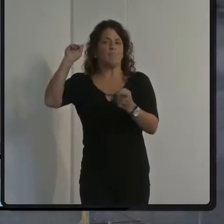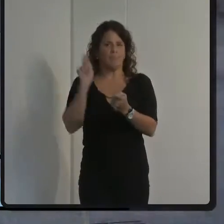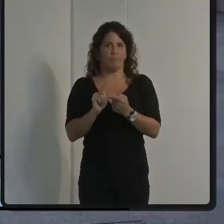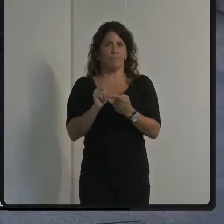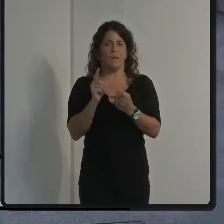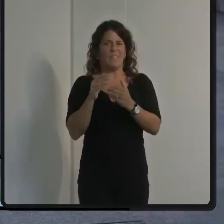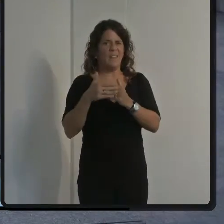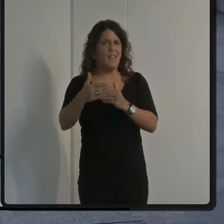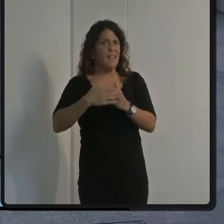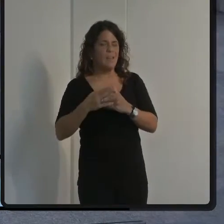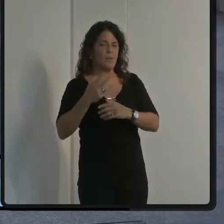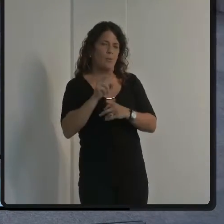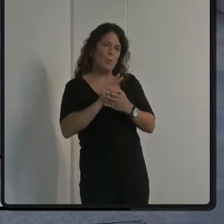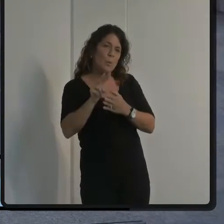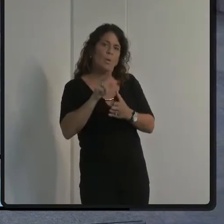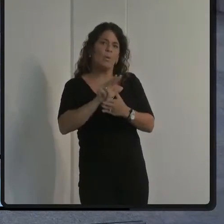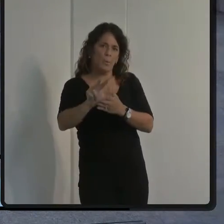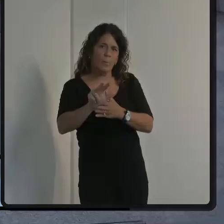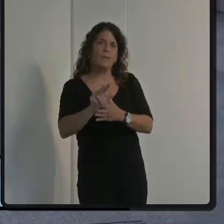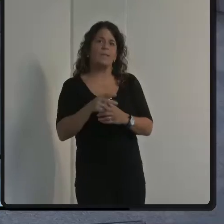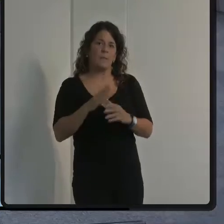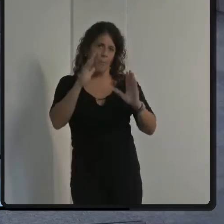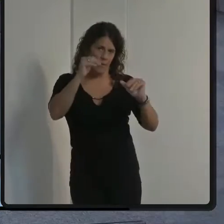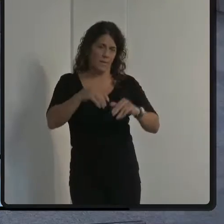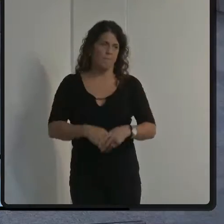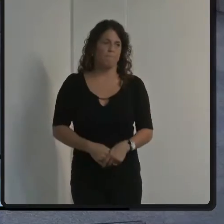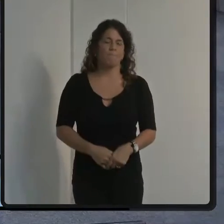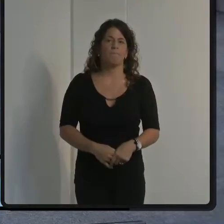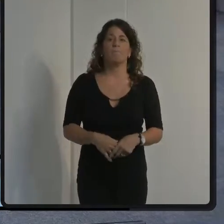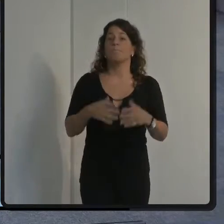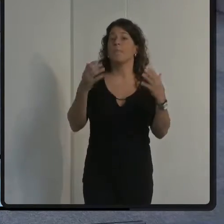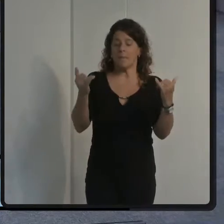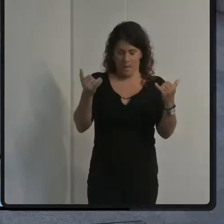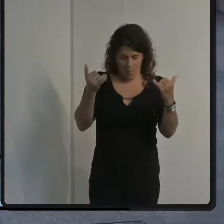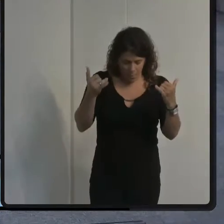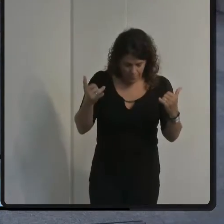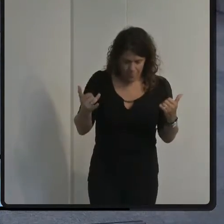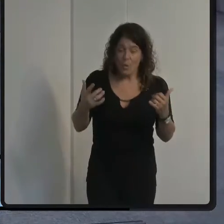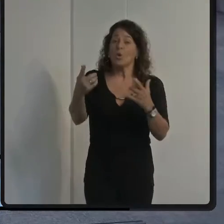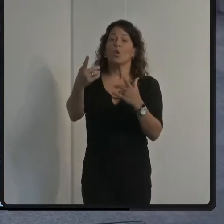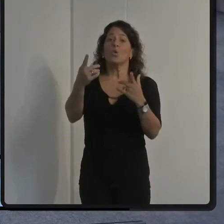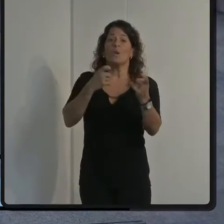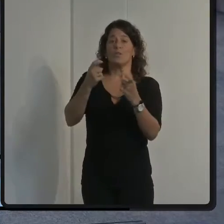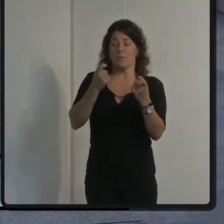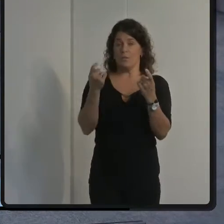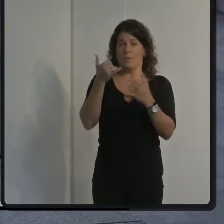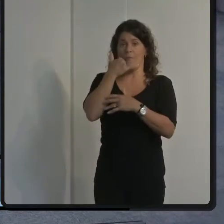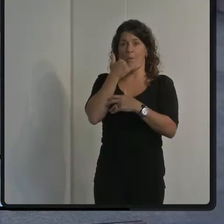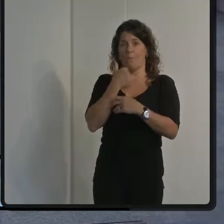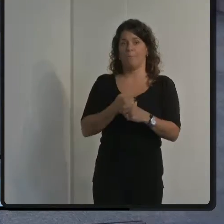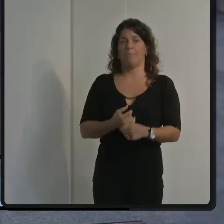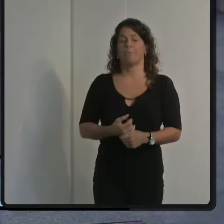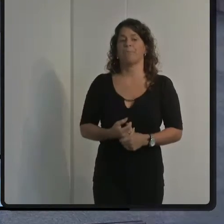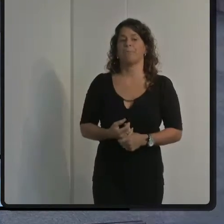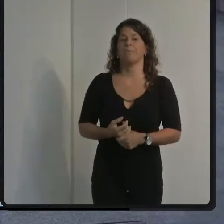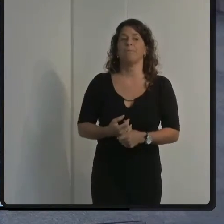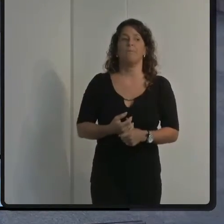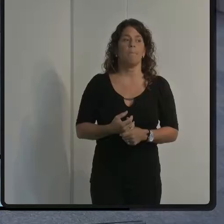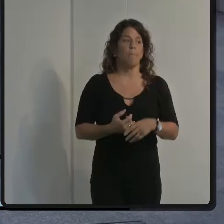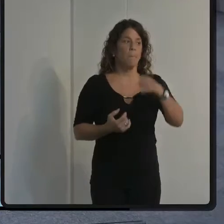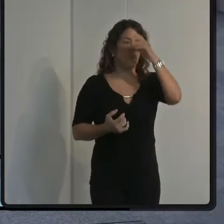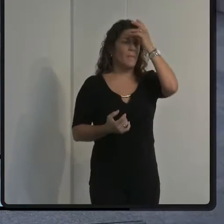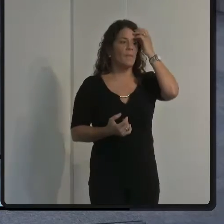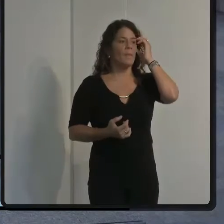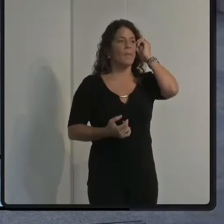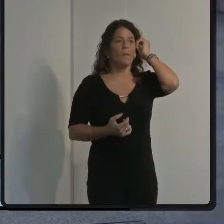Thank you, Mr. Devine. We'll next go to questions on the phone. Yes, first up is Josh Molina with NewsHawk, to